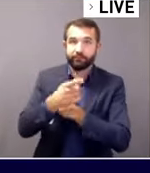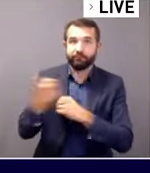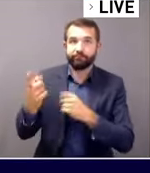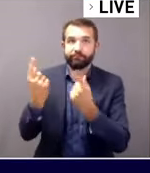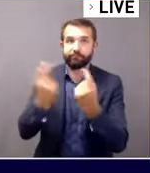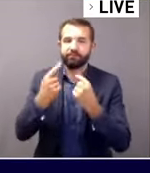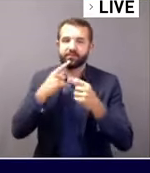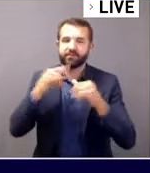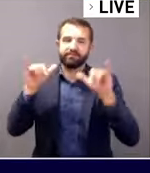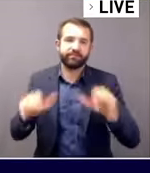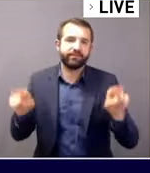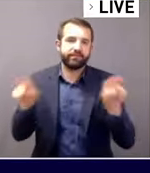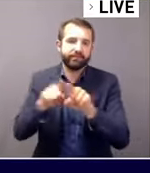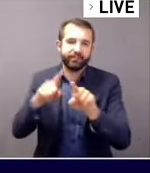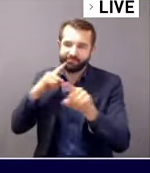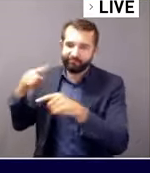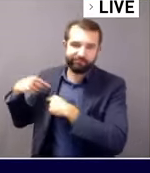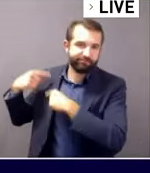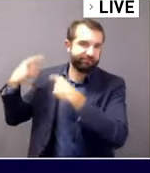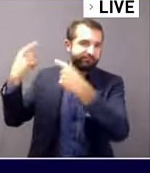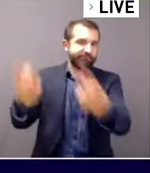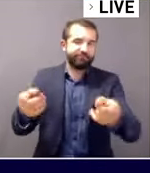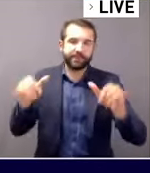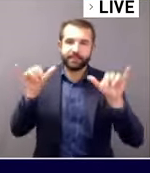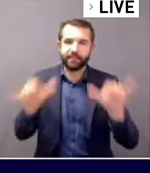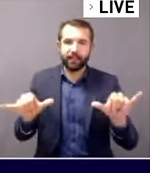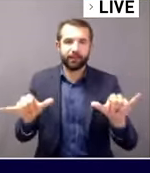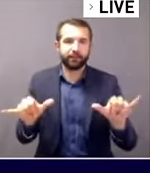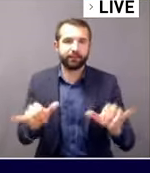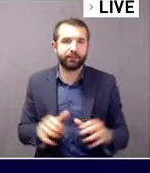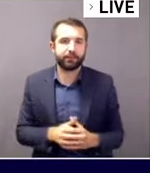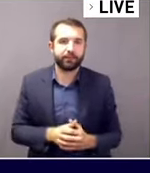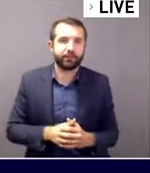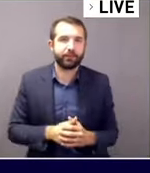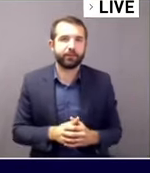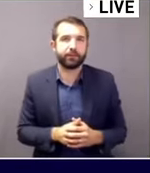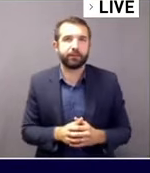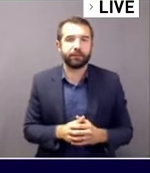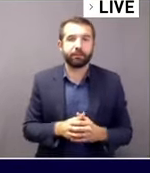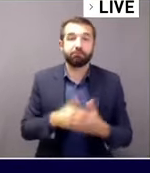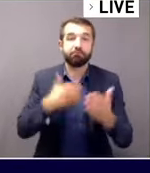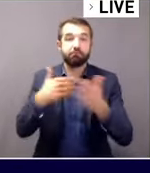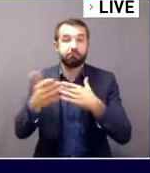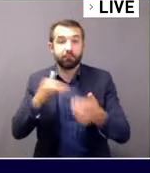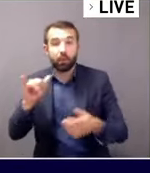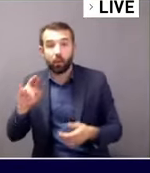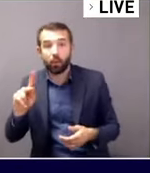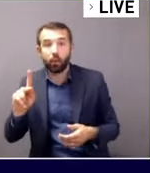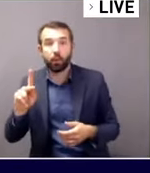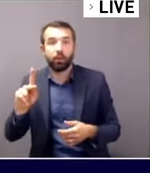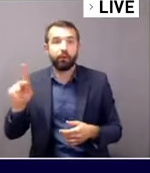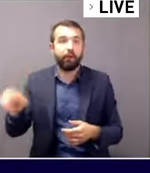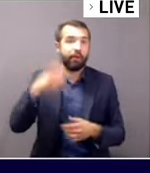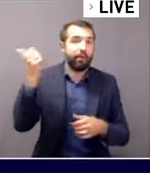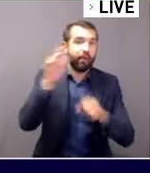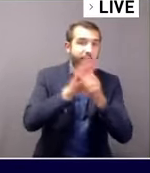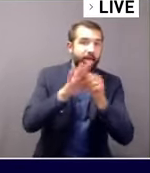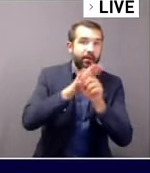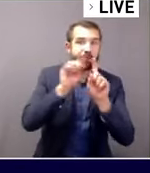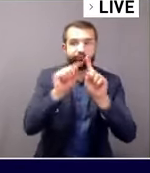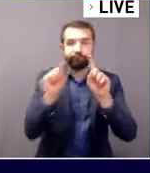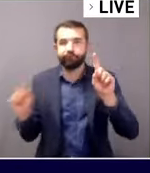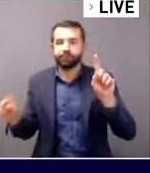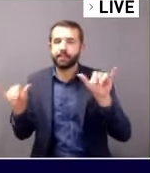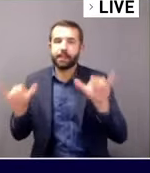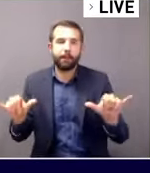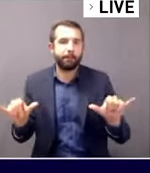about apply with equal force, whether you are in York County or another part of the state. Those are things like